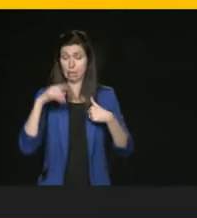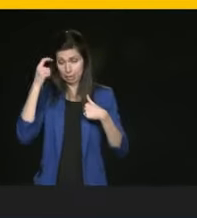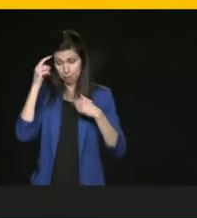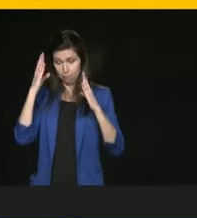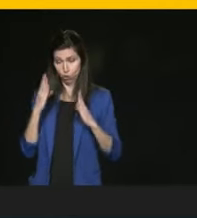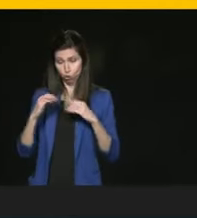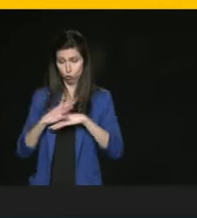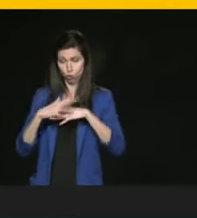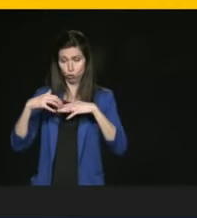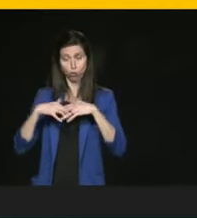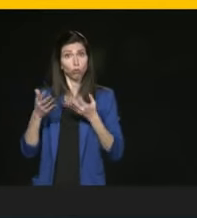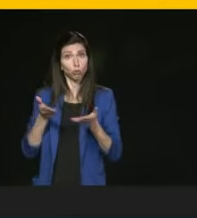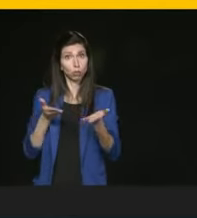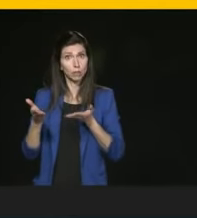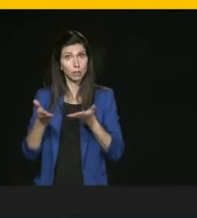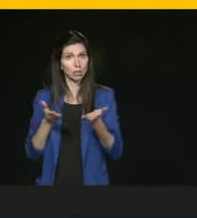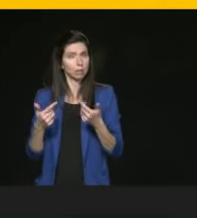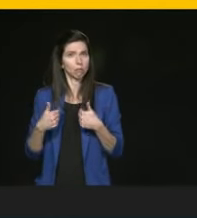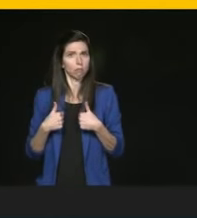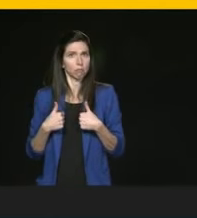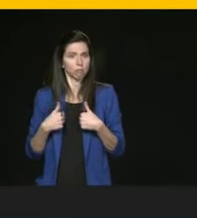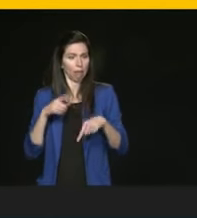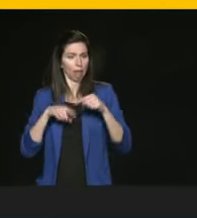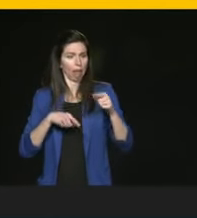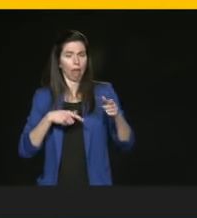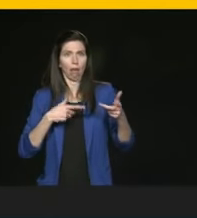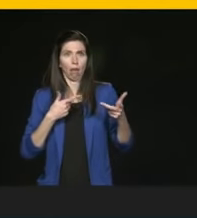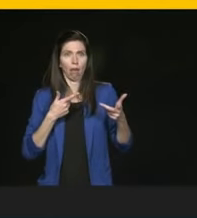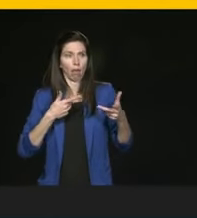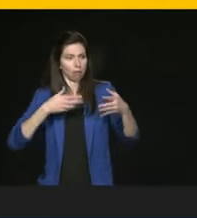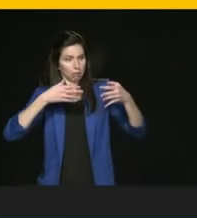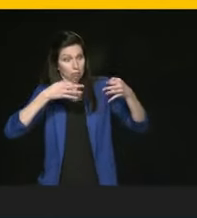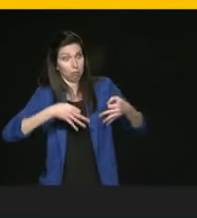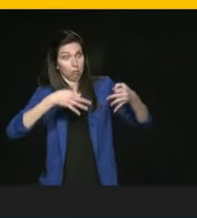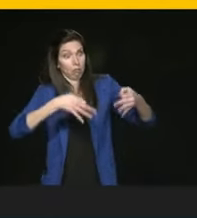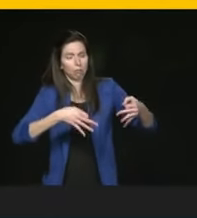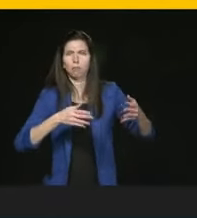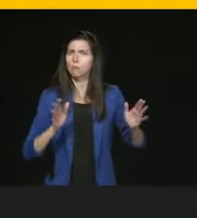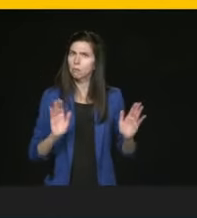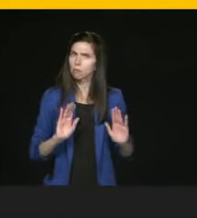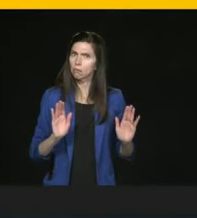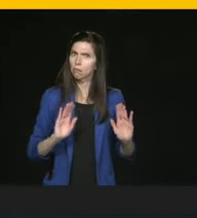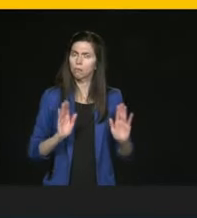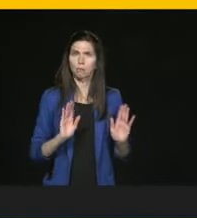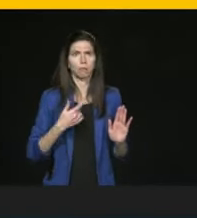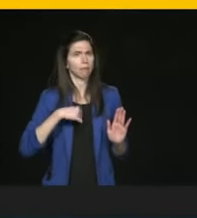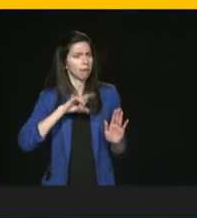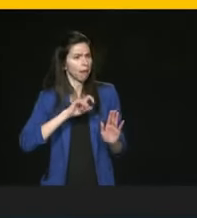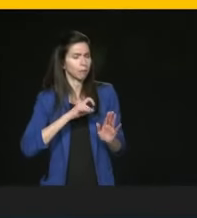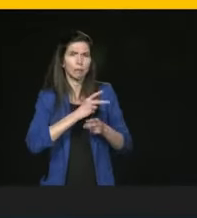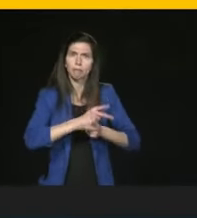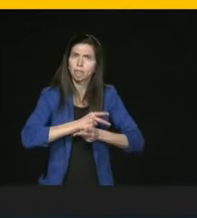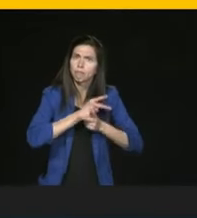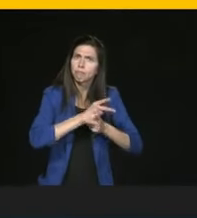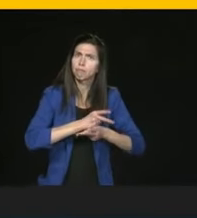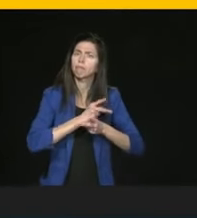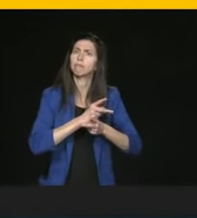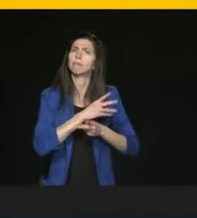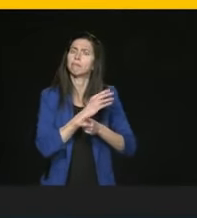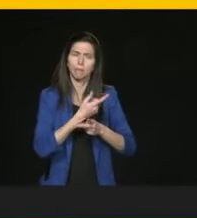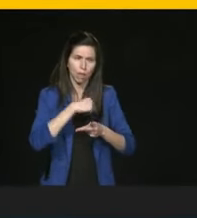ability, is an immensely delicate operation. It meant some level of consultation to ensure that we were getting it